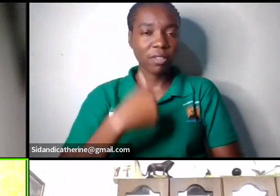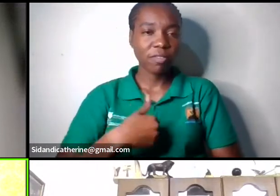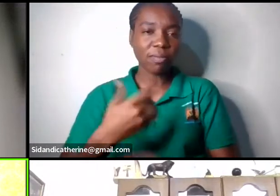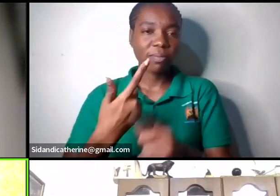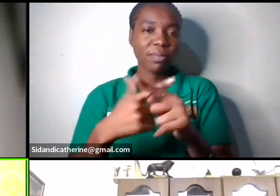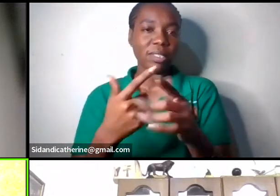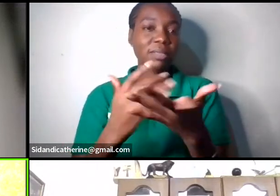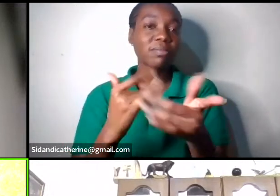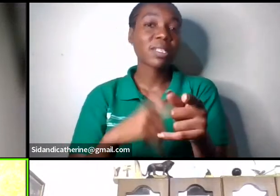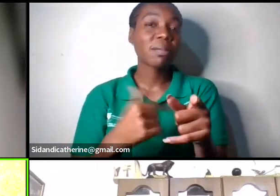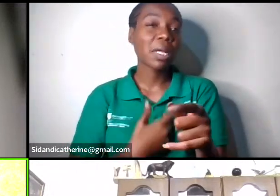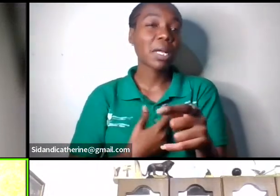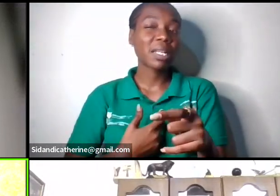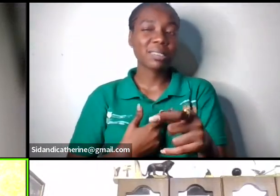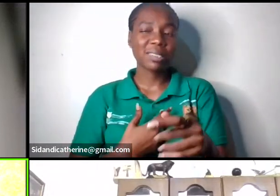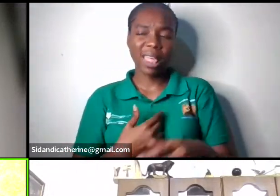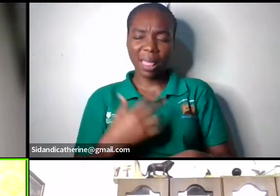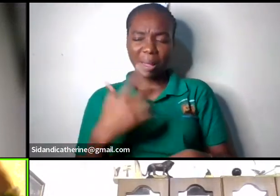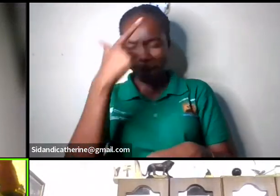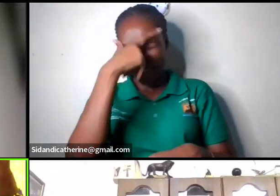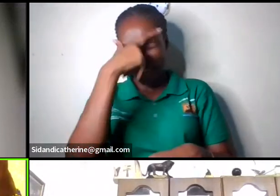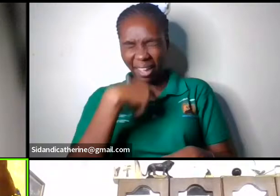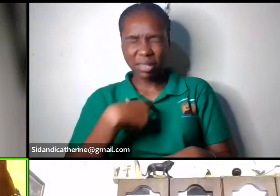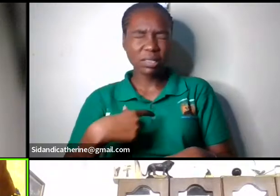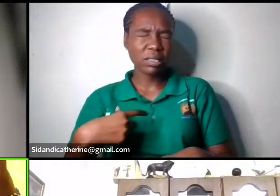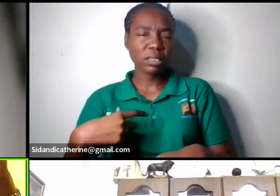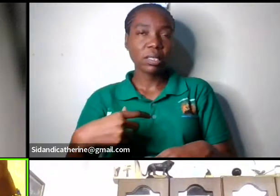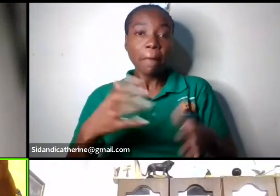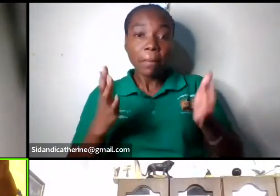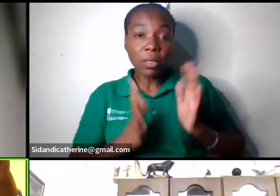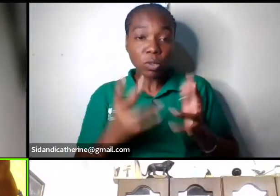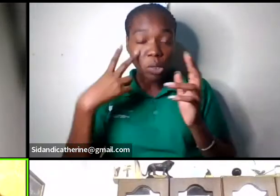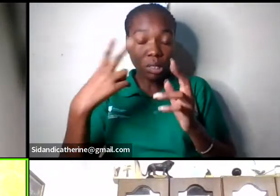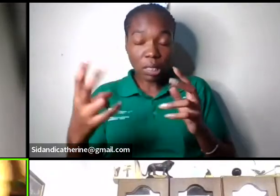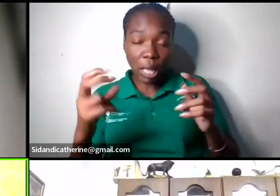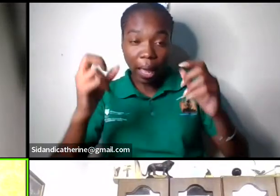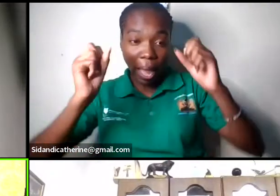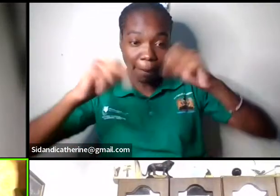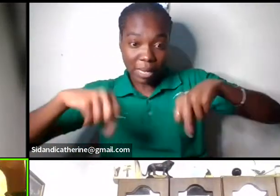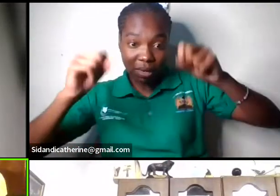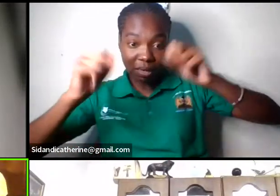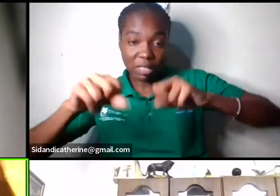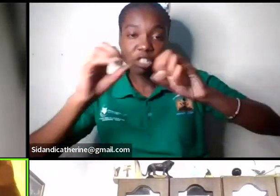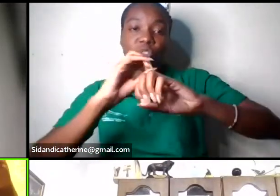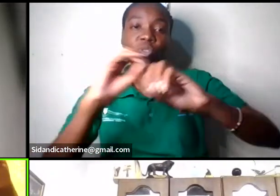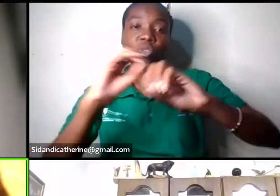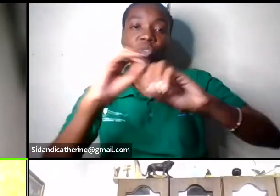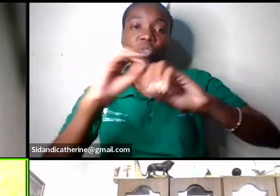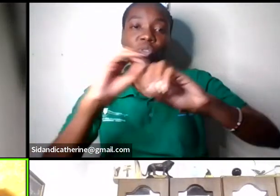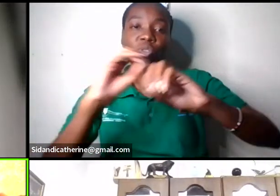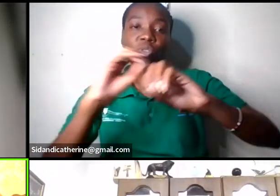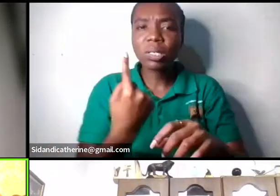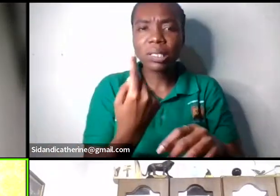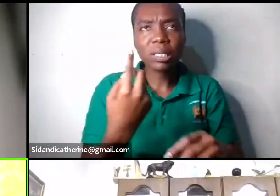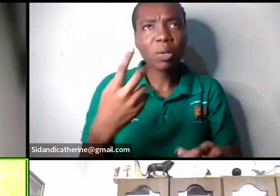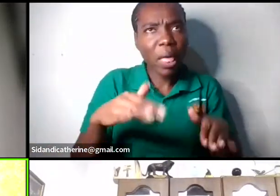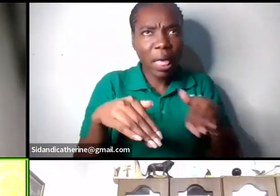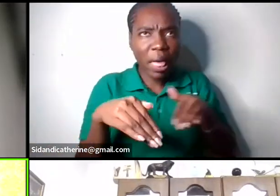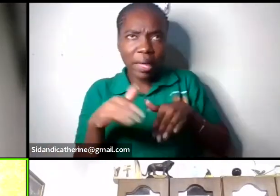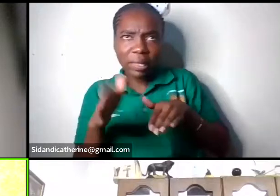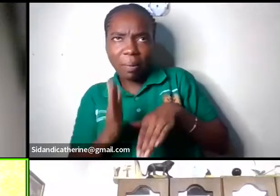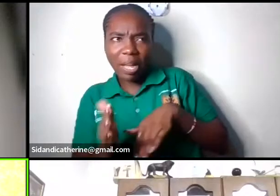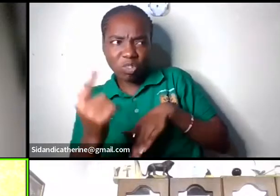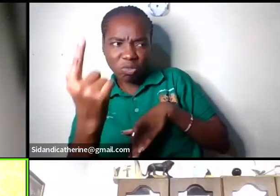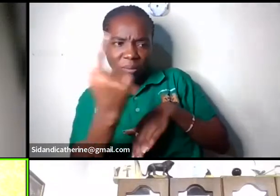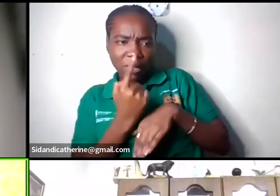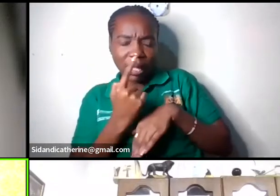potential that we have. And so it takes people who have seen more to come here and realize what needs to happen. Hence, we